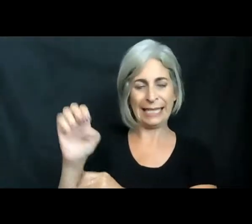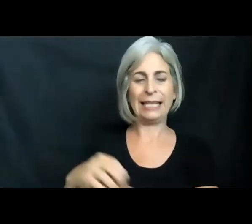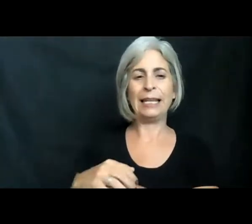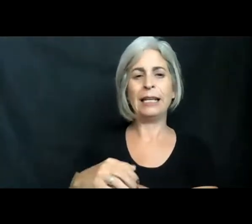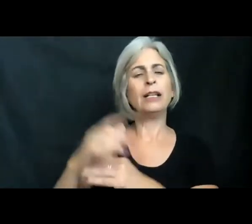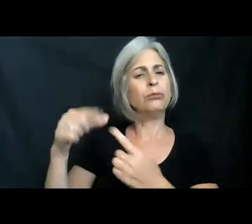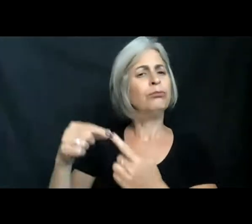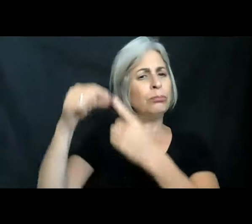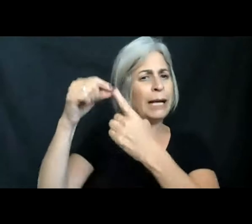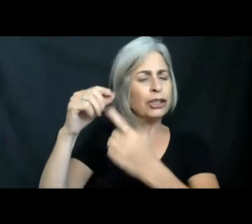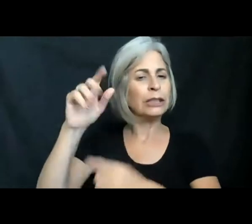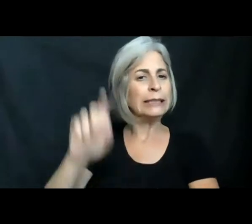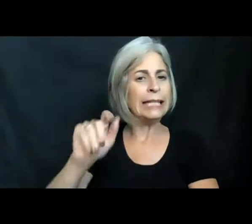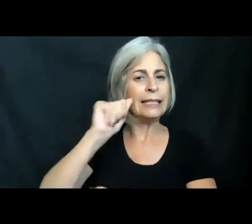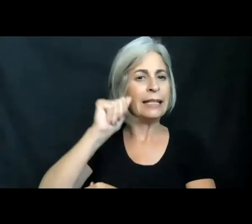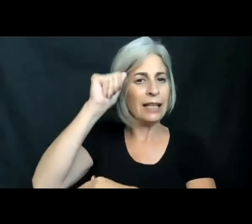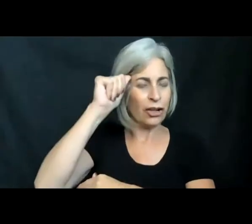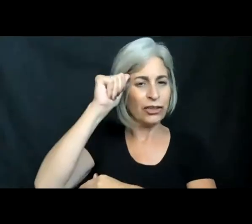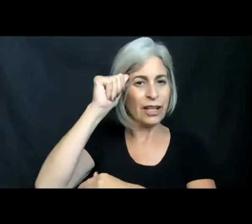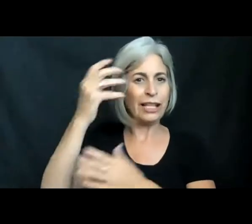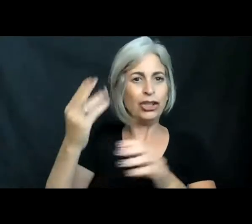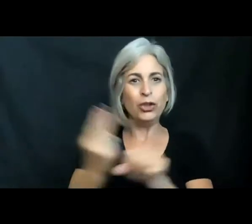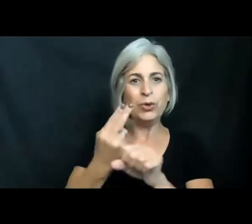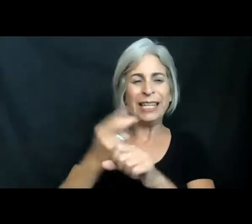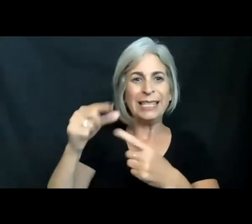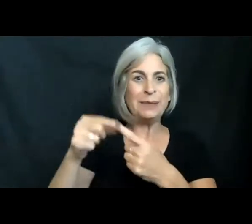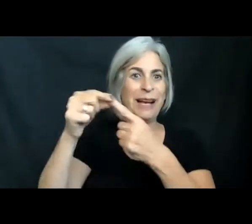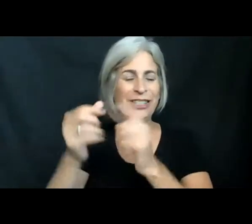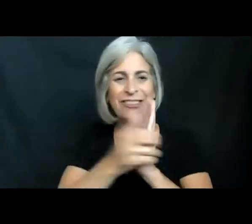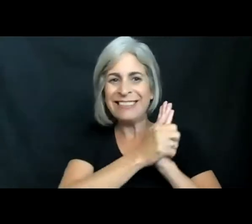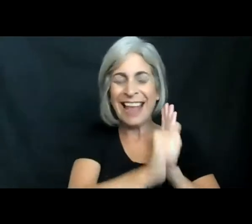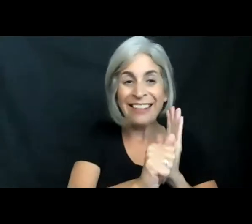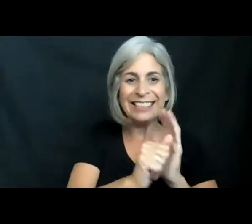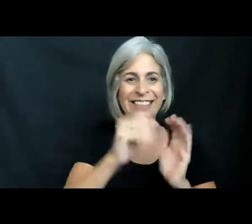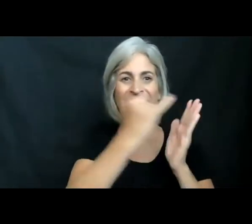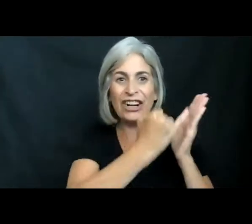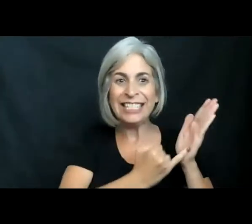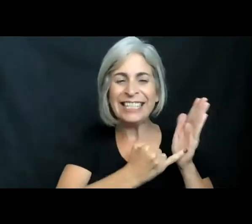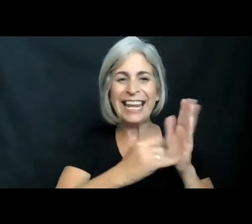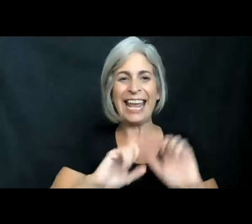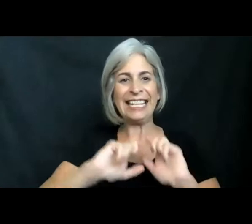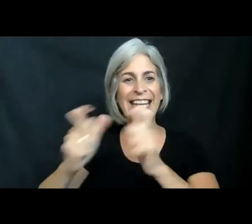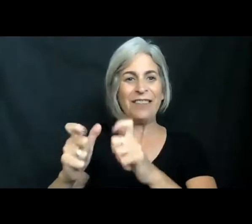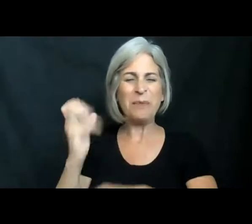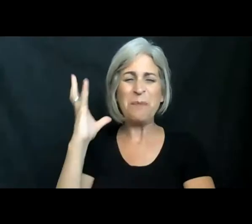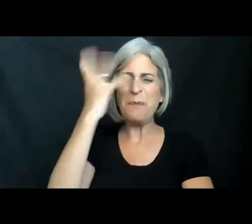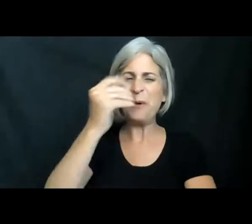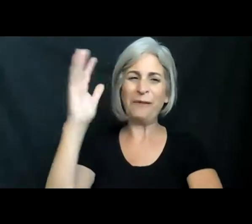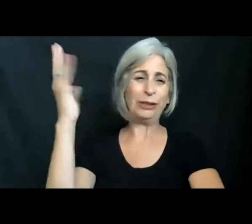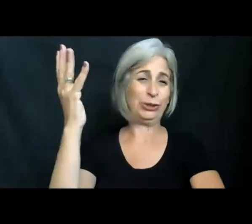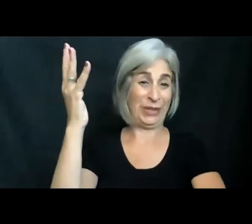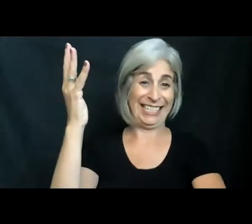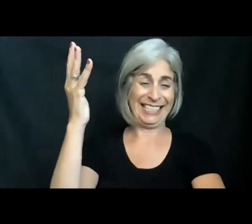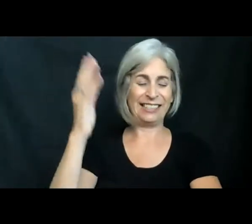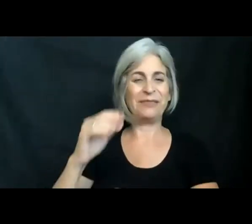express their artistic talents, while bringing awareness to nature and our beautiful trees. And again, all of this